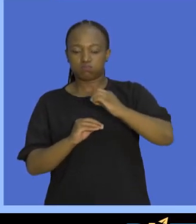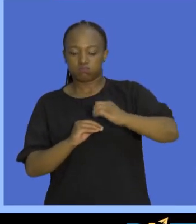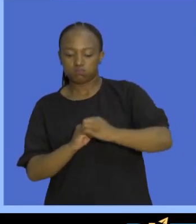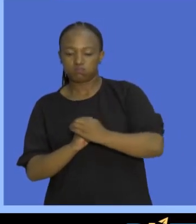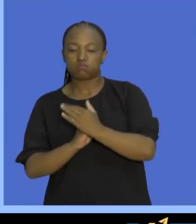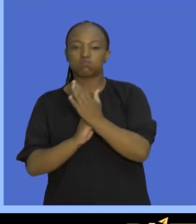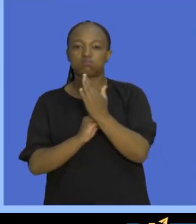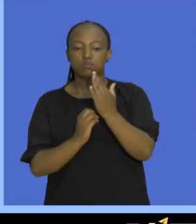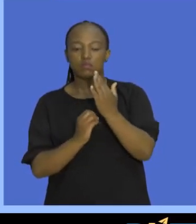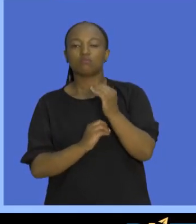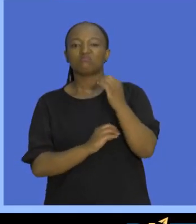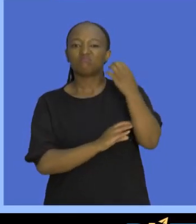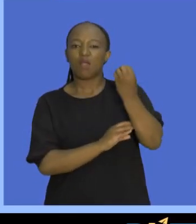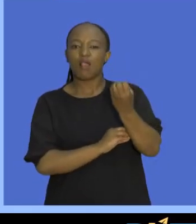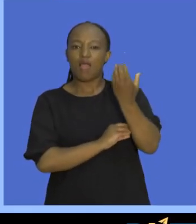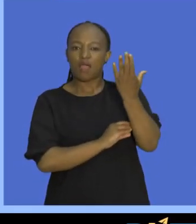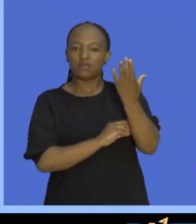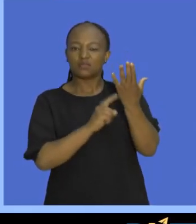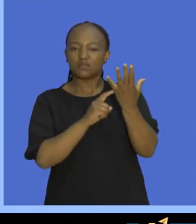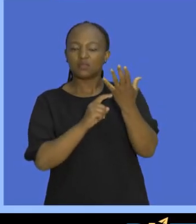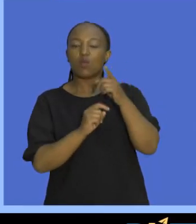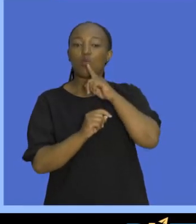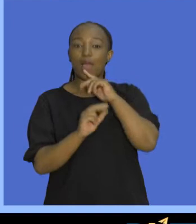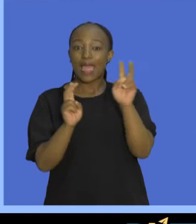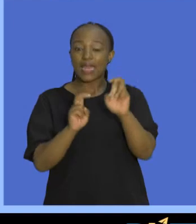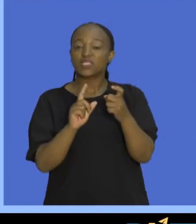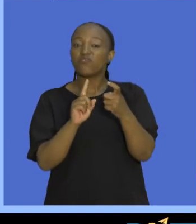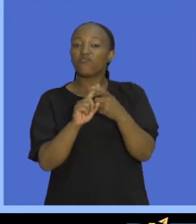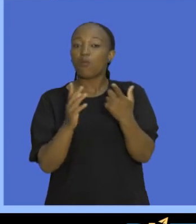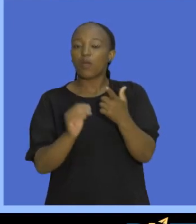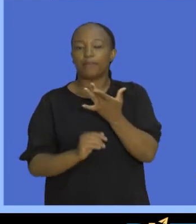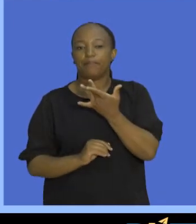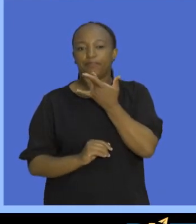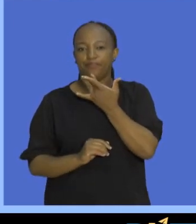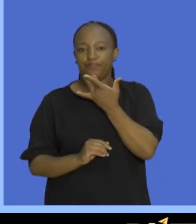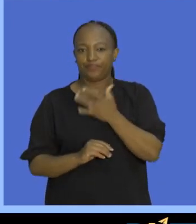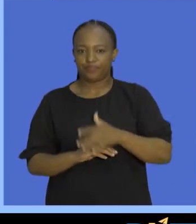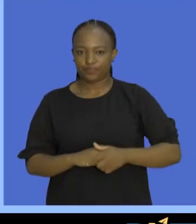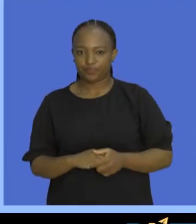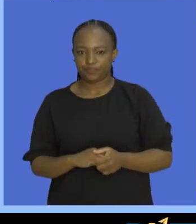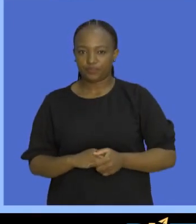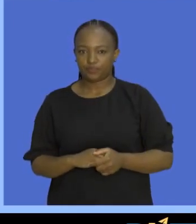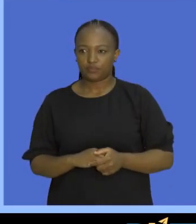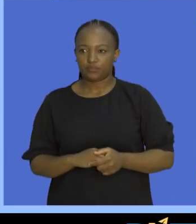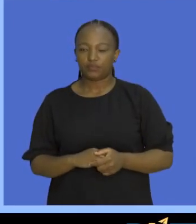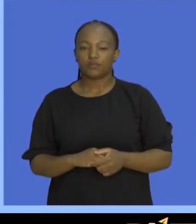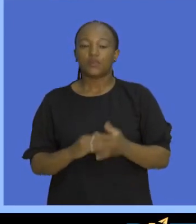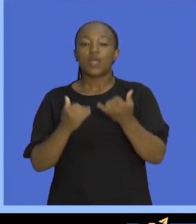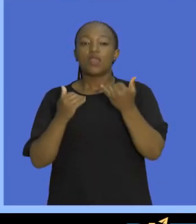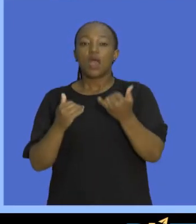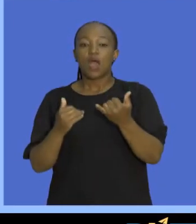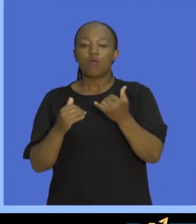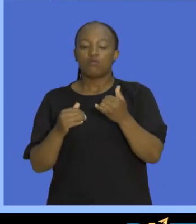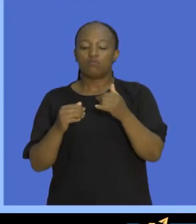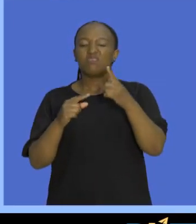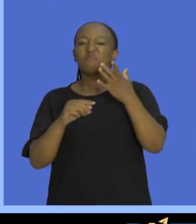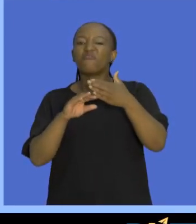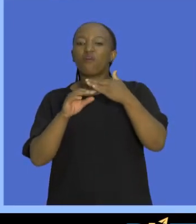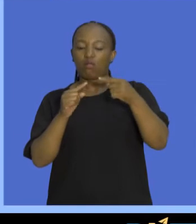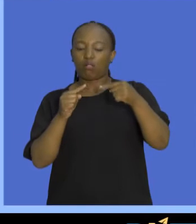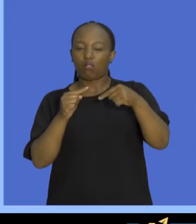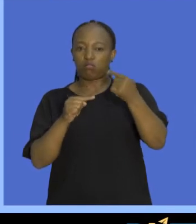through the light bulb as well as the battery, which is the source of energy, right? What if then we close the other switch